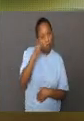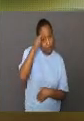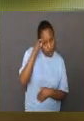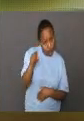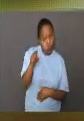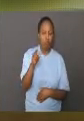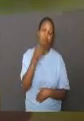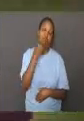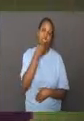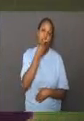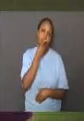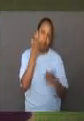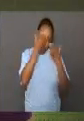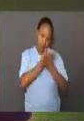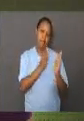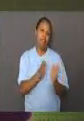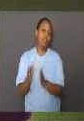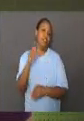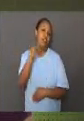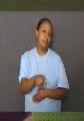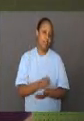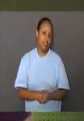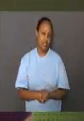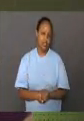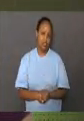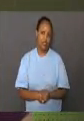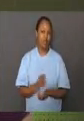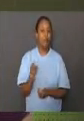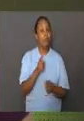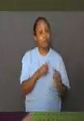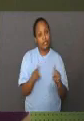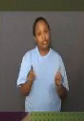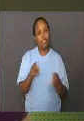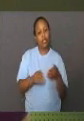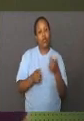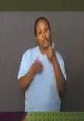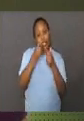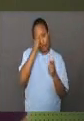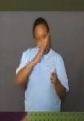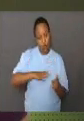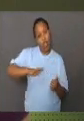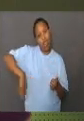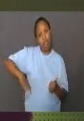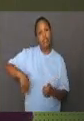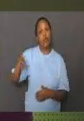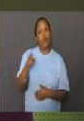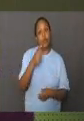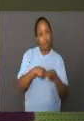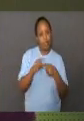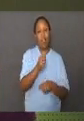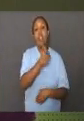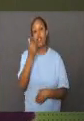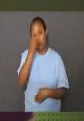the meals. However, on the nights when this person works late, the